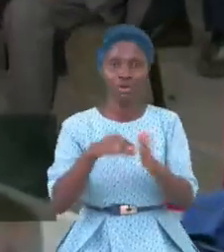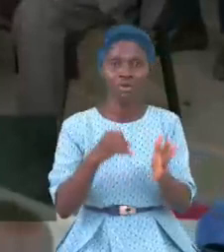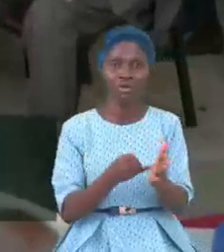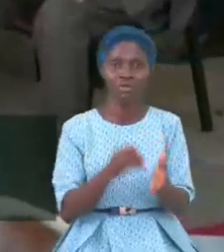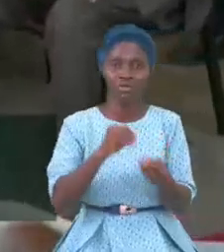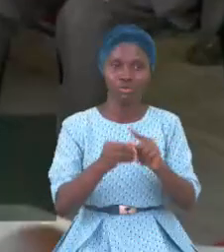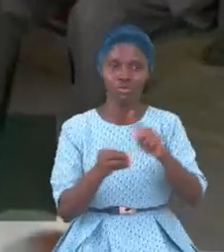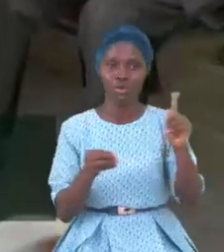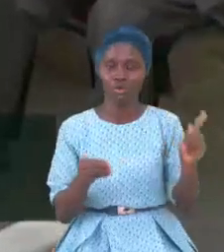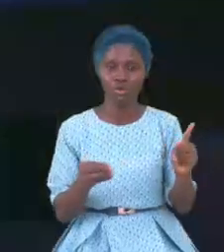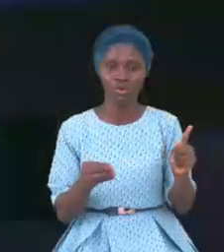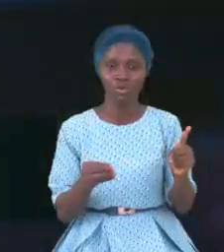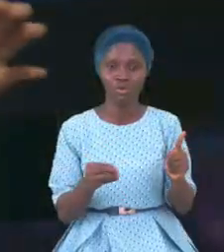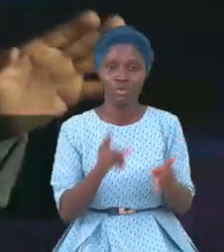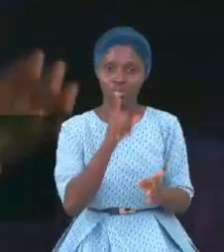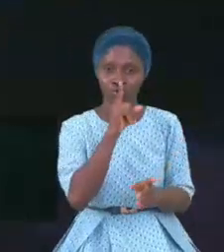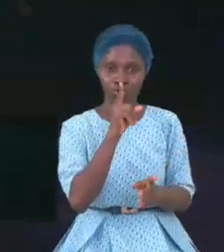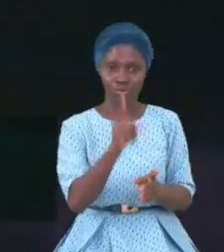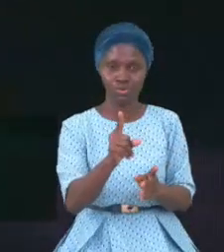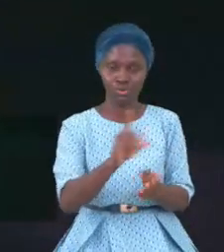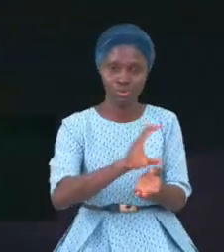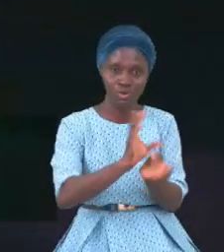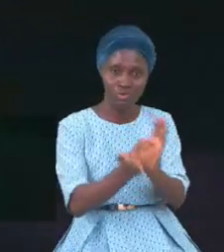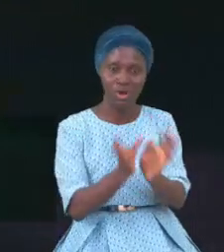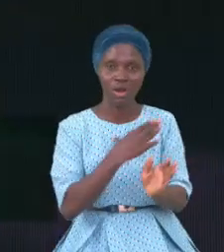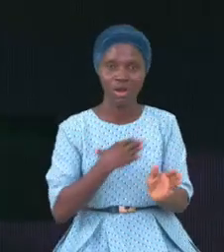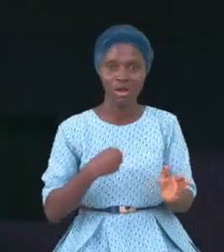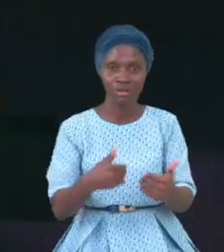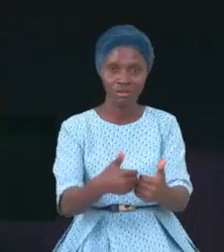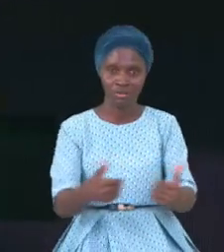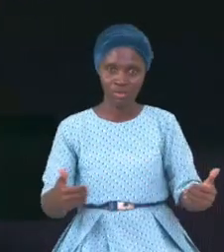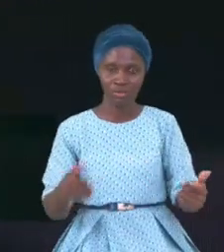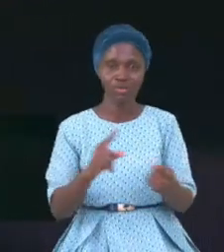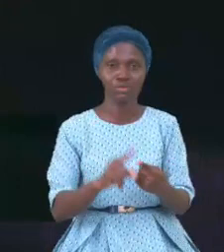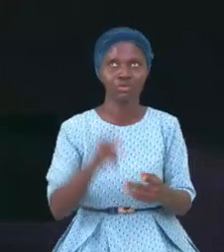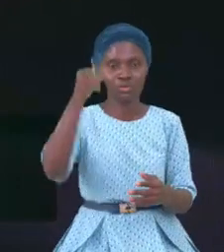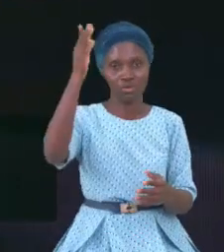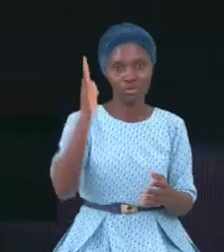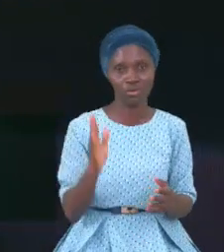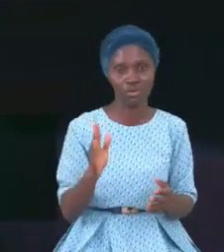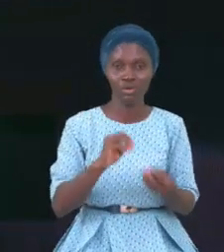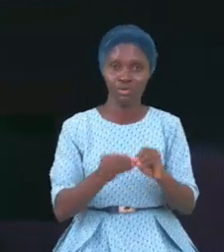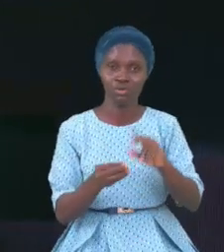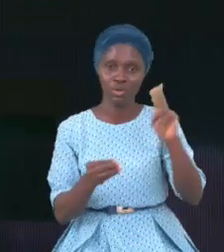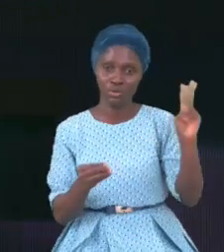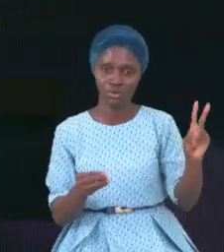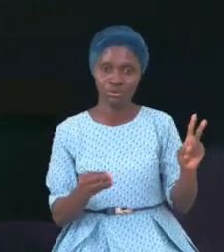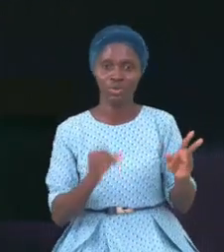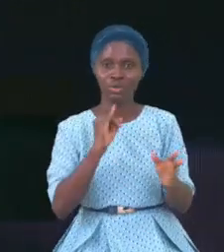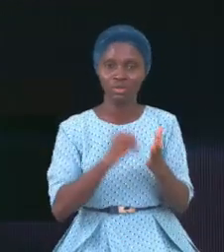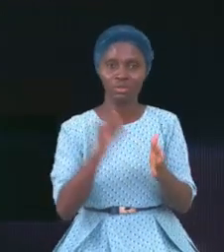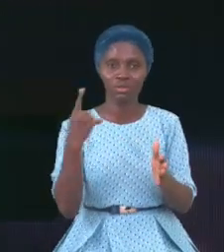Lord. True conversion and separation unto the Lord. Number two, the time-tested consecration